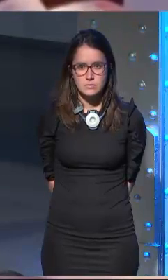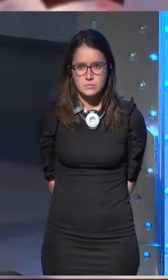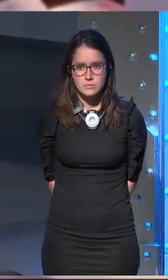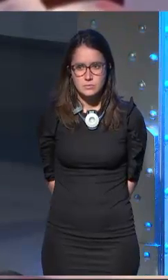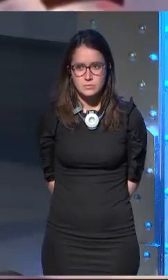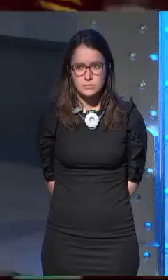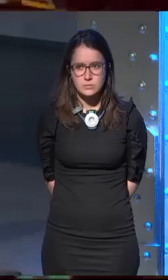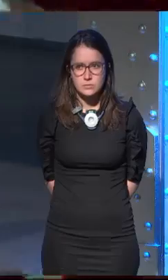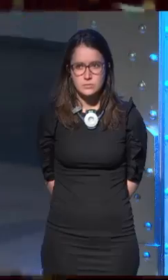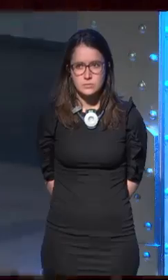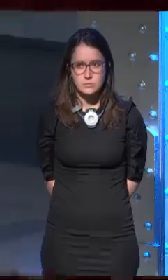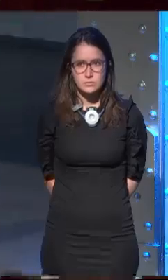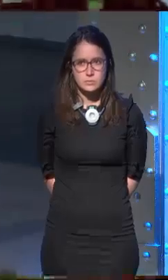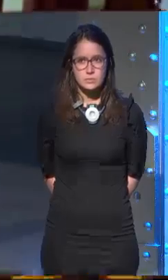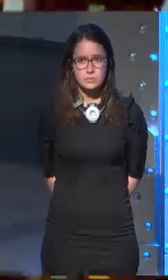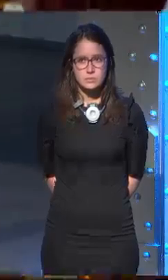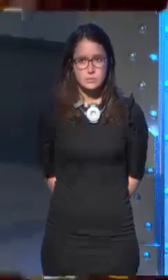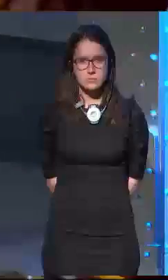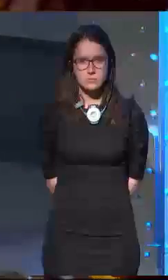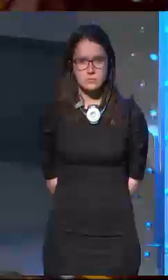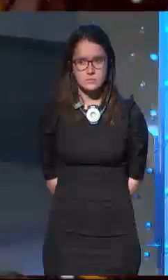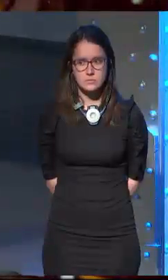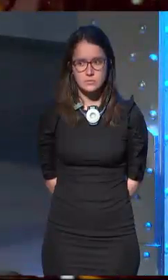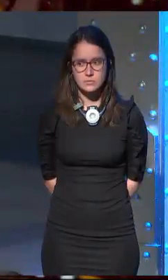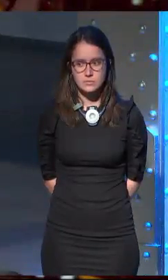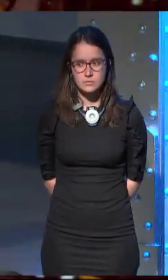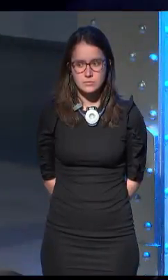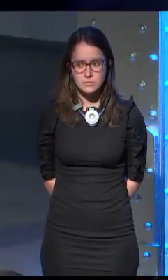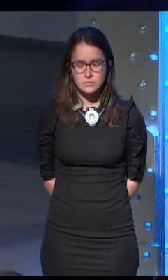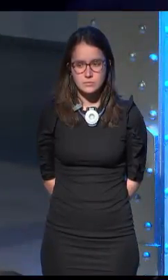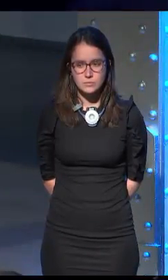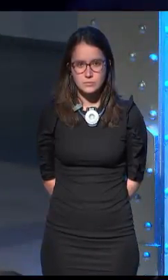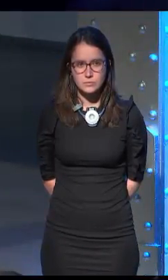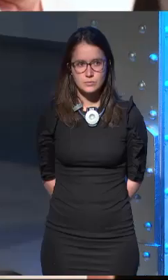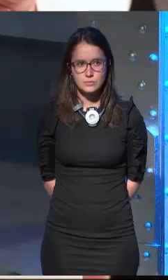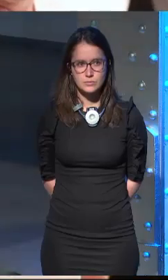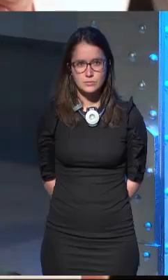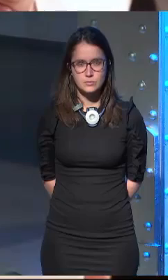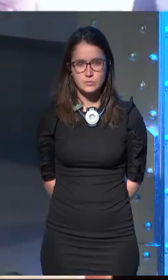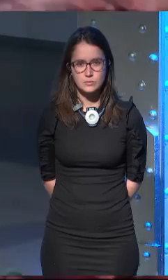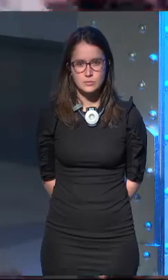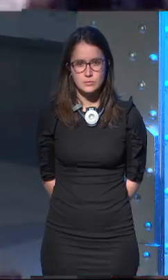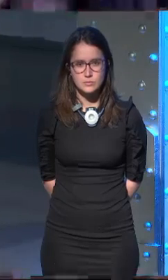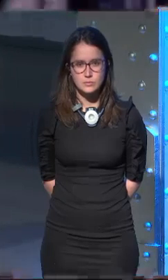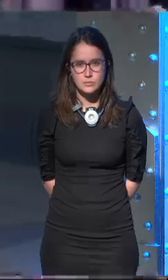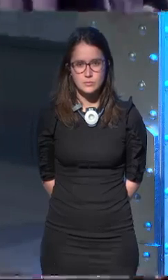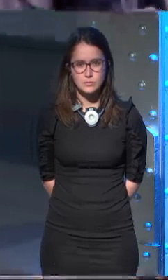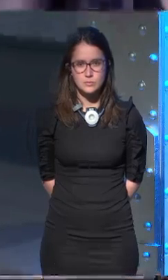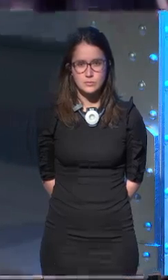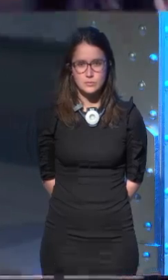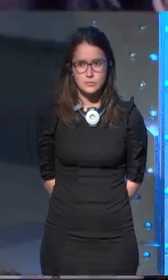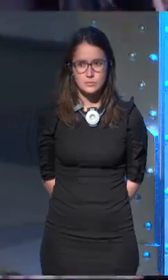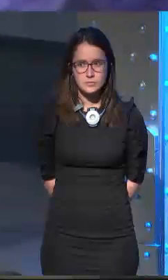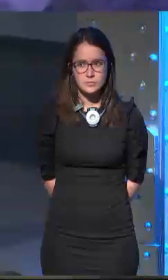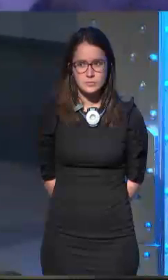I felt I had things in common with them, even though I was this 18-year-old kid that couldn't do his homework. But,